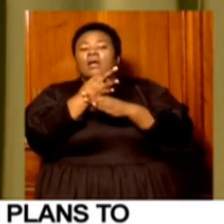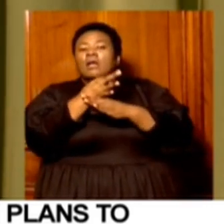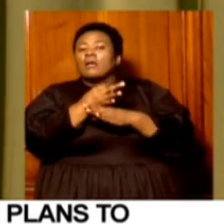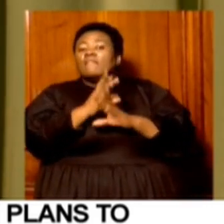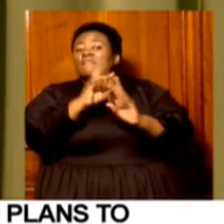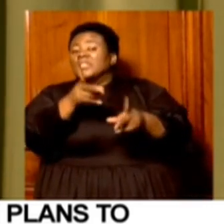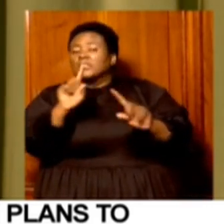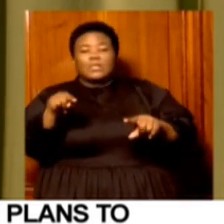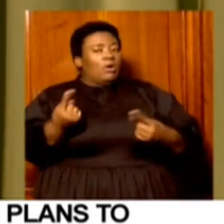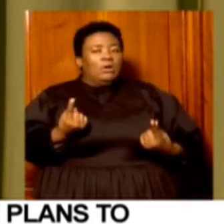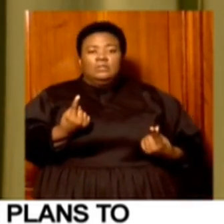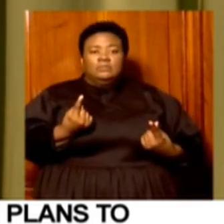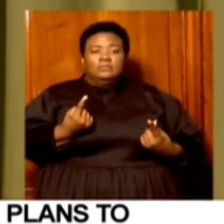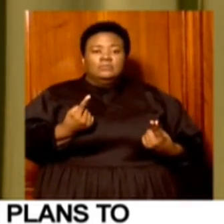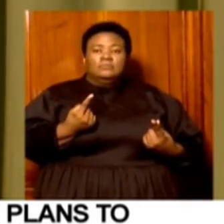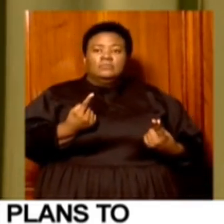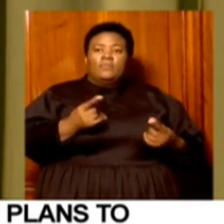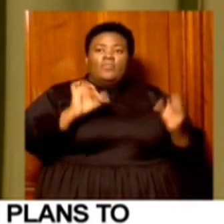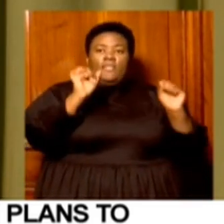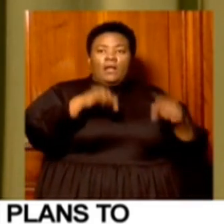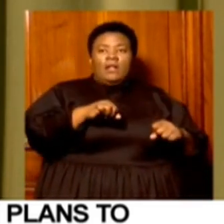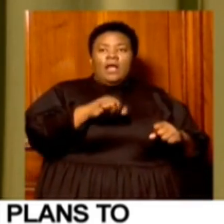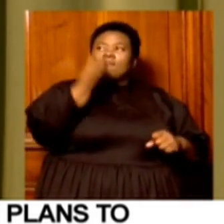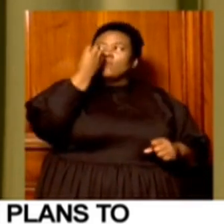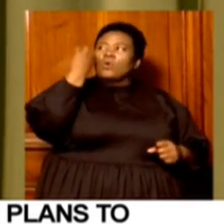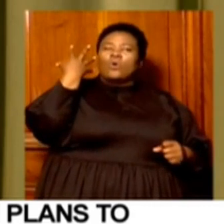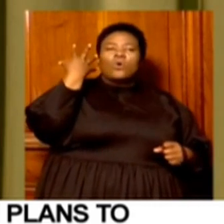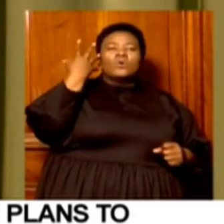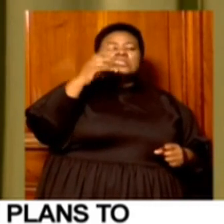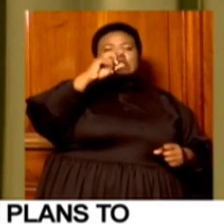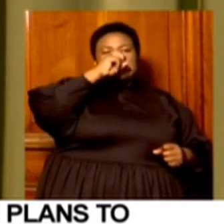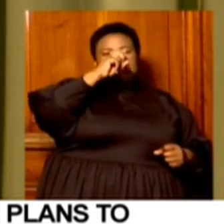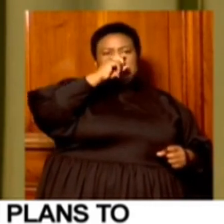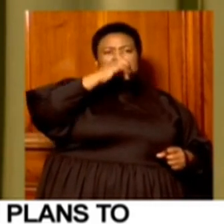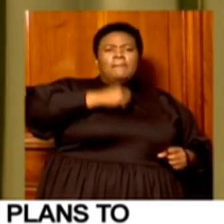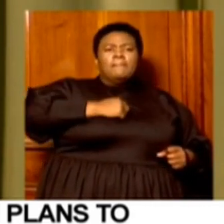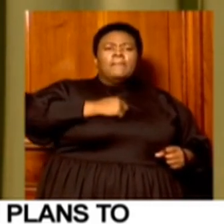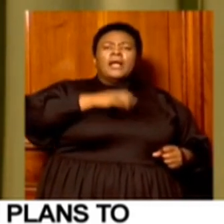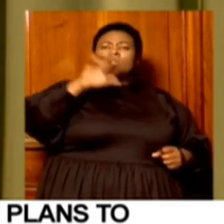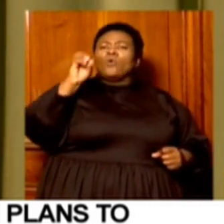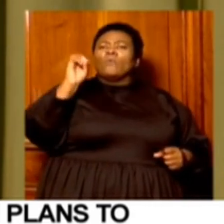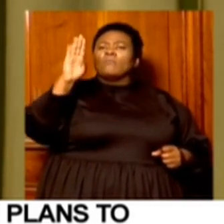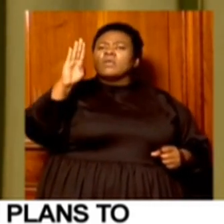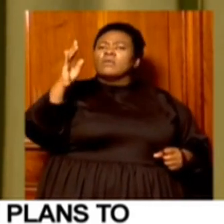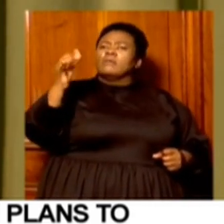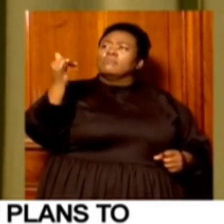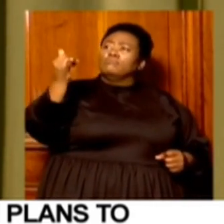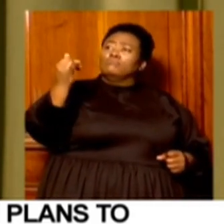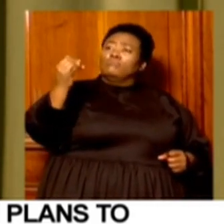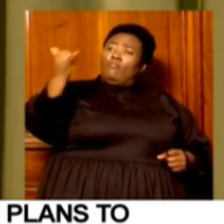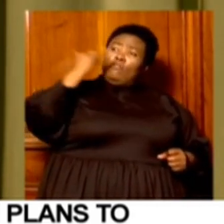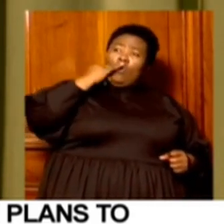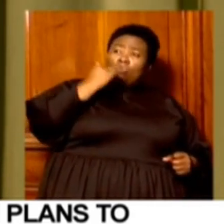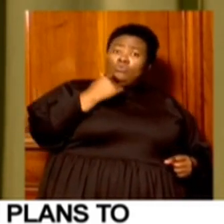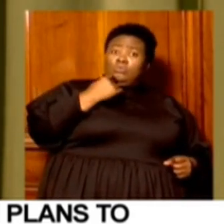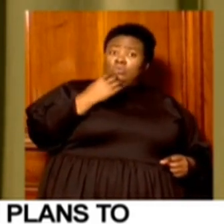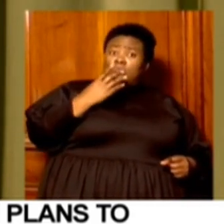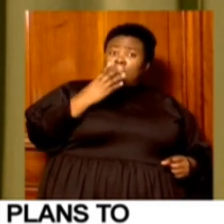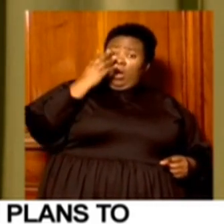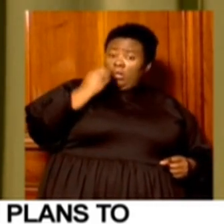grandmother. I forgot, my sister called me the other day in Bloom and said, when are you coming home? I said, no